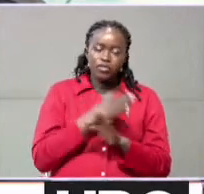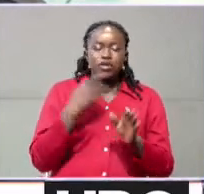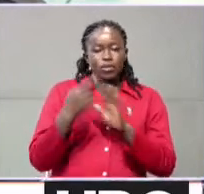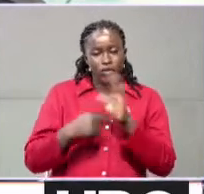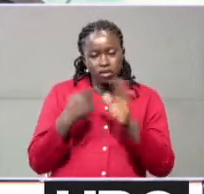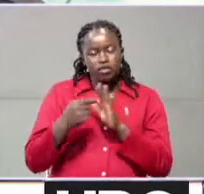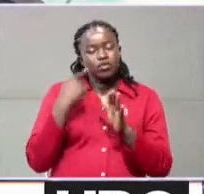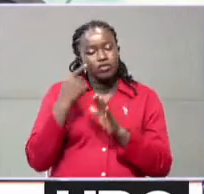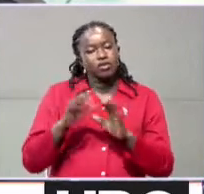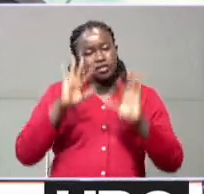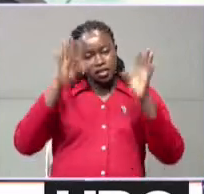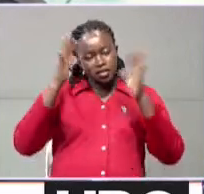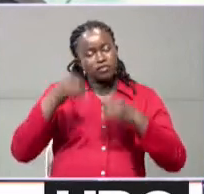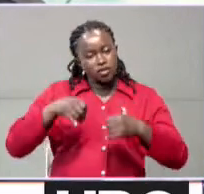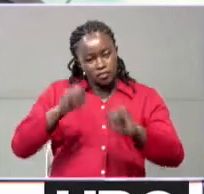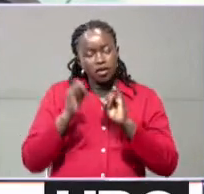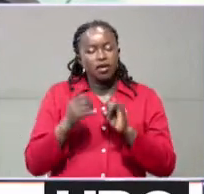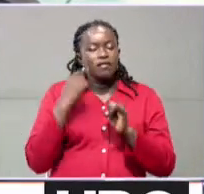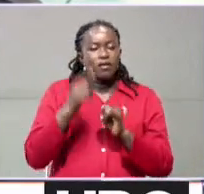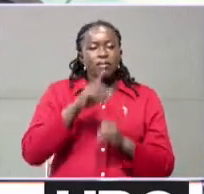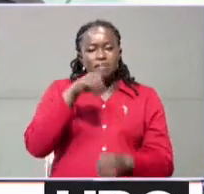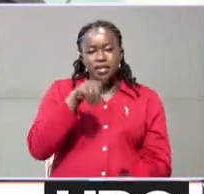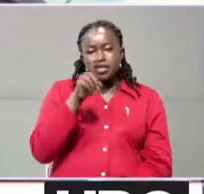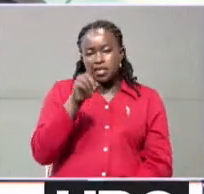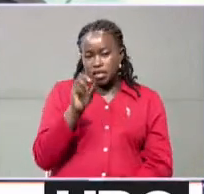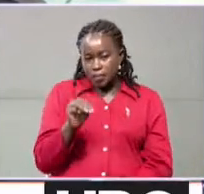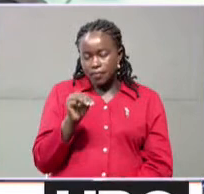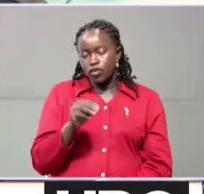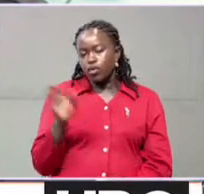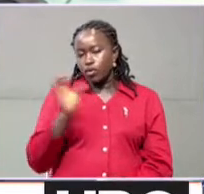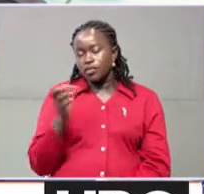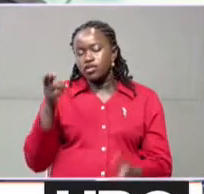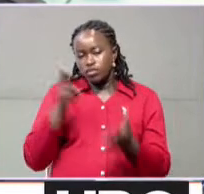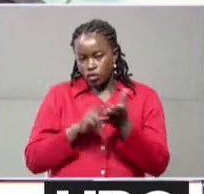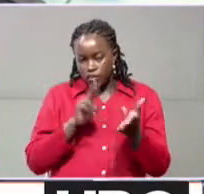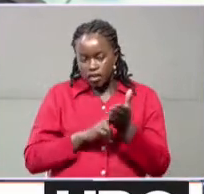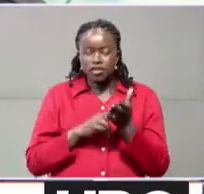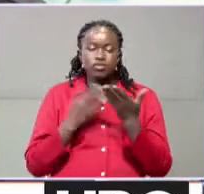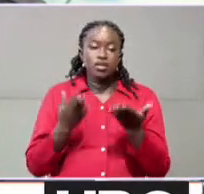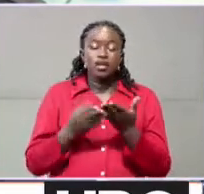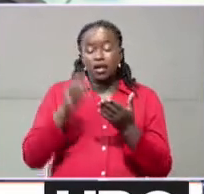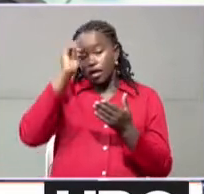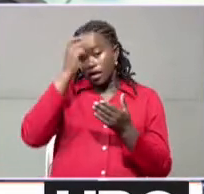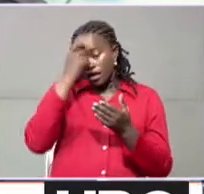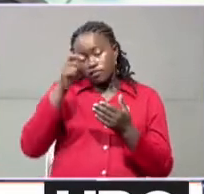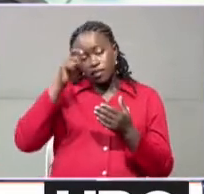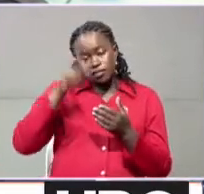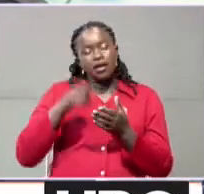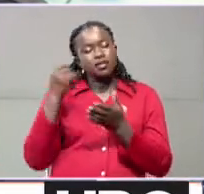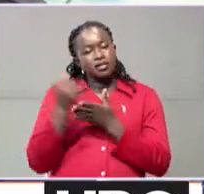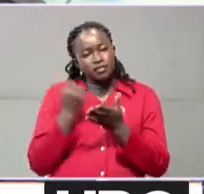for successful implementation of the pdm committee recommendation a governments will invest in undertaking a